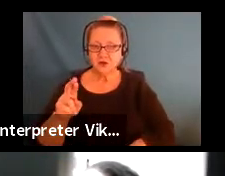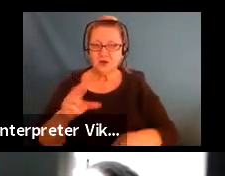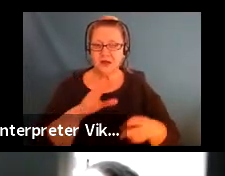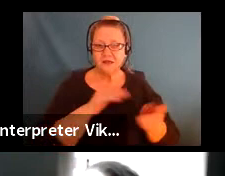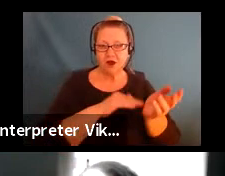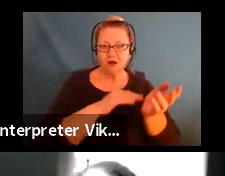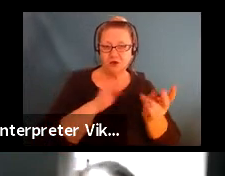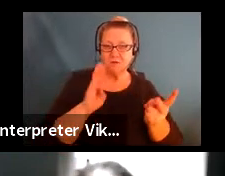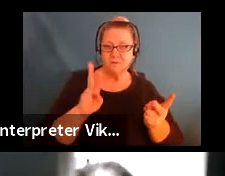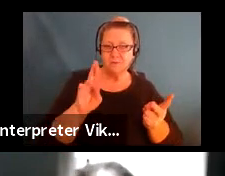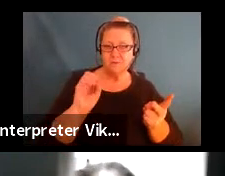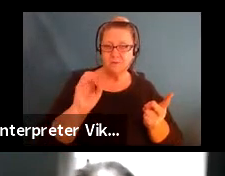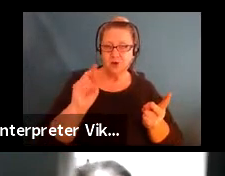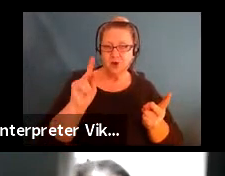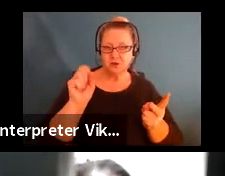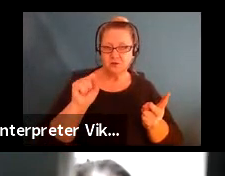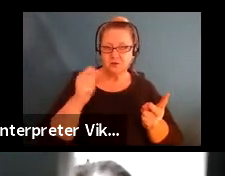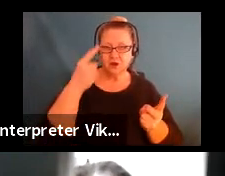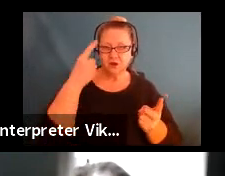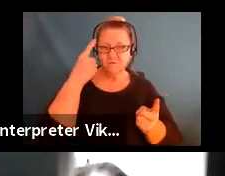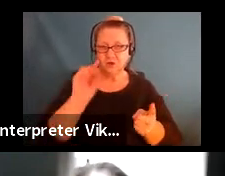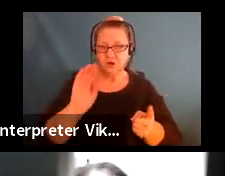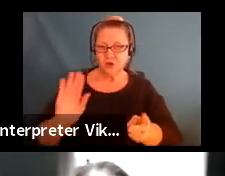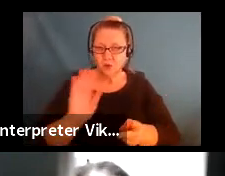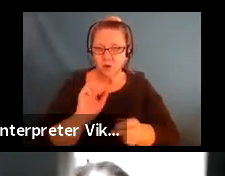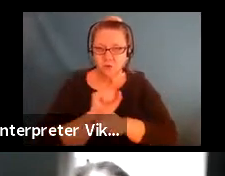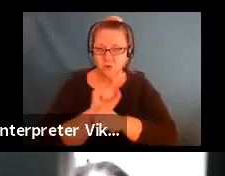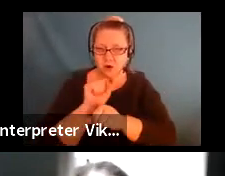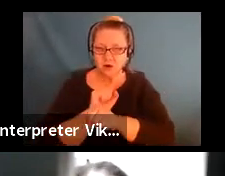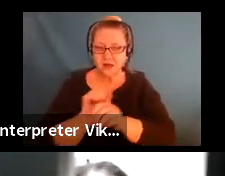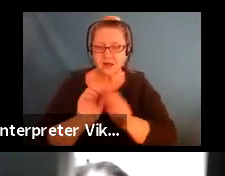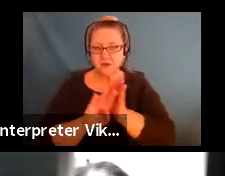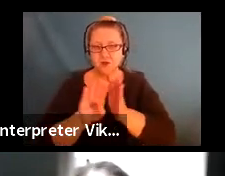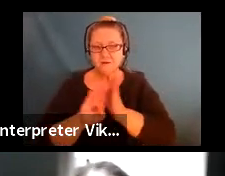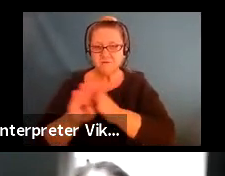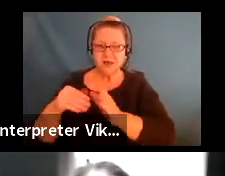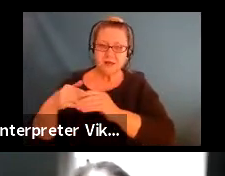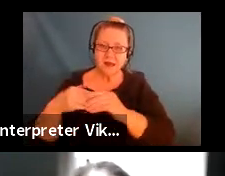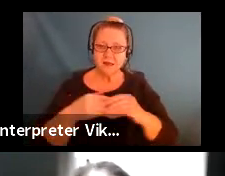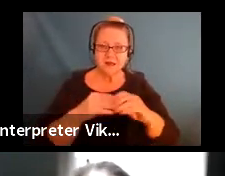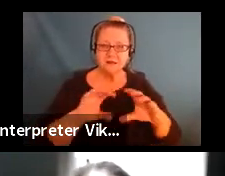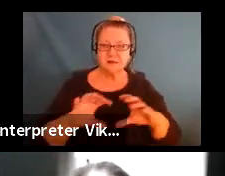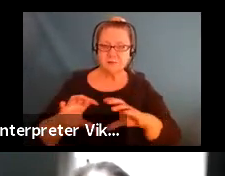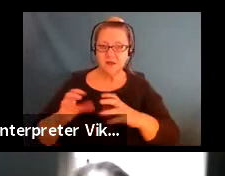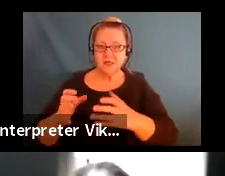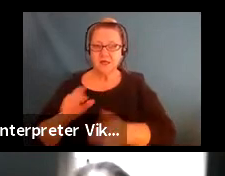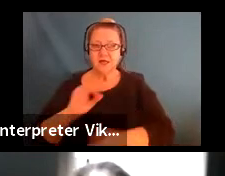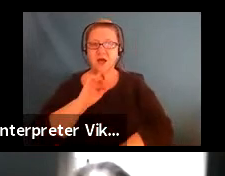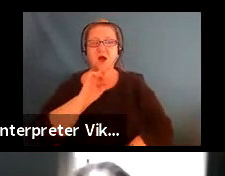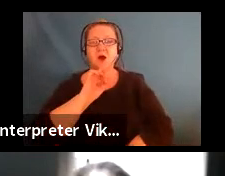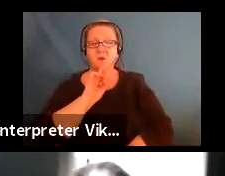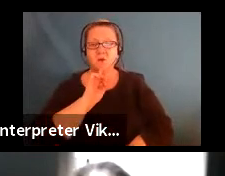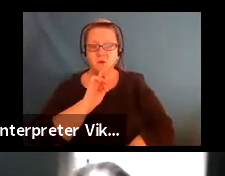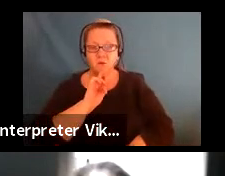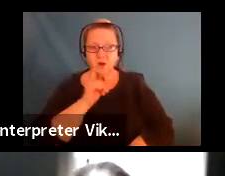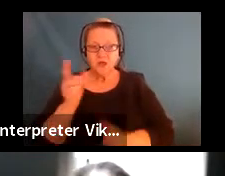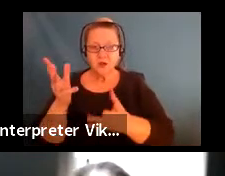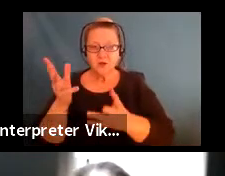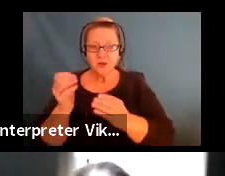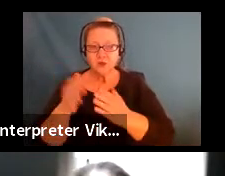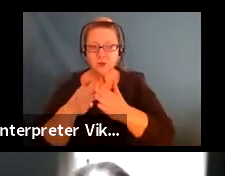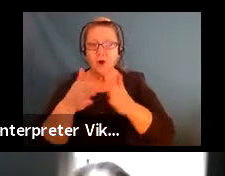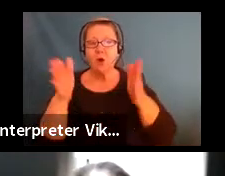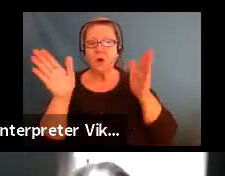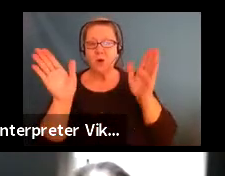Drafting Guidelines Committee, and really want to open it up